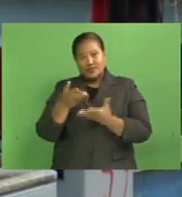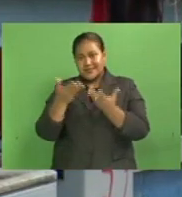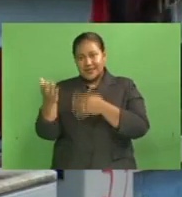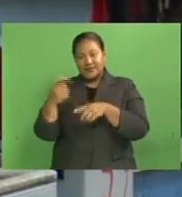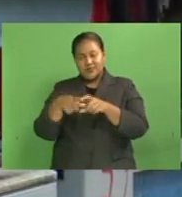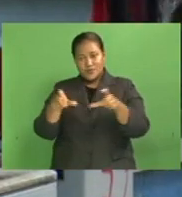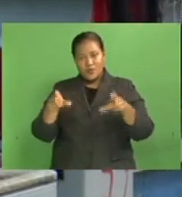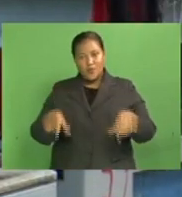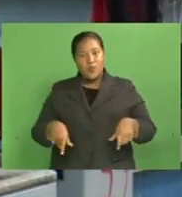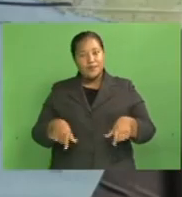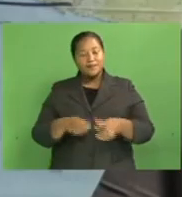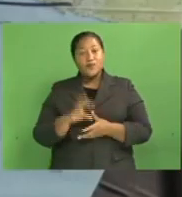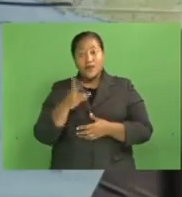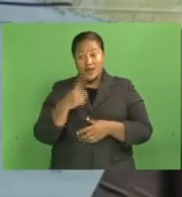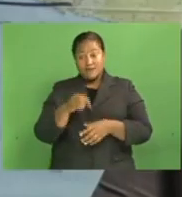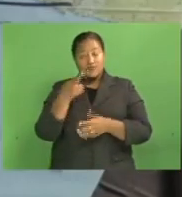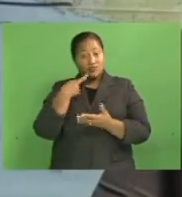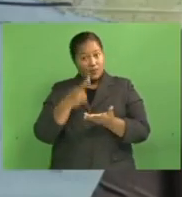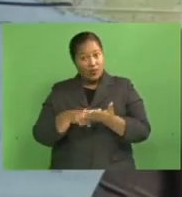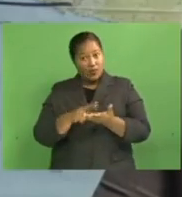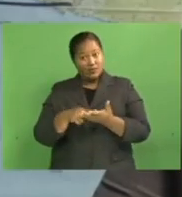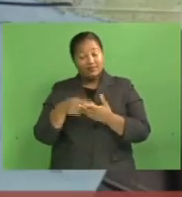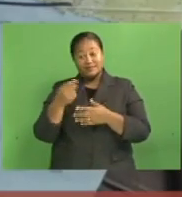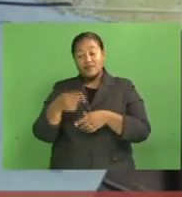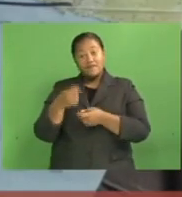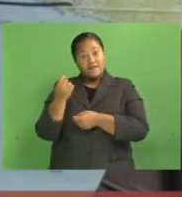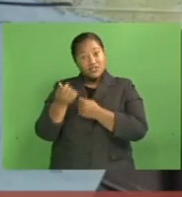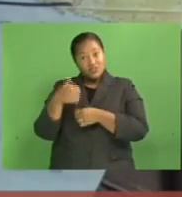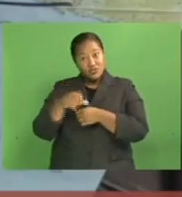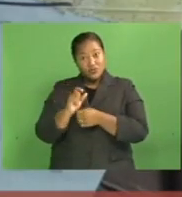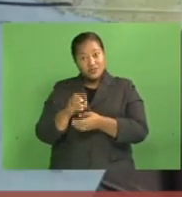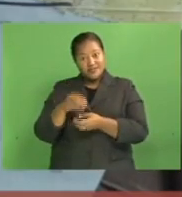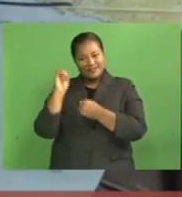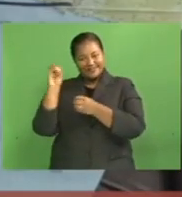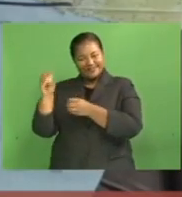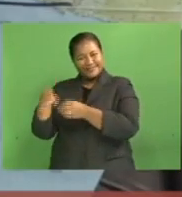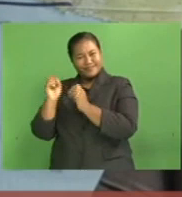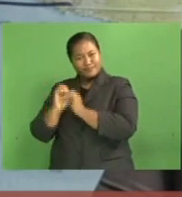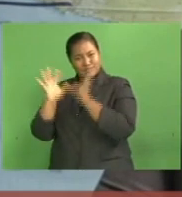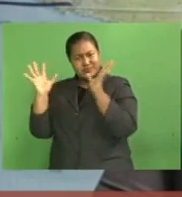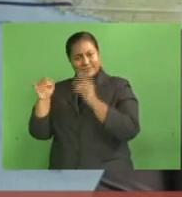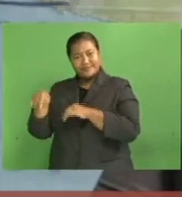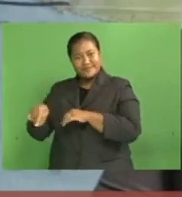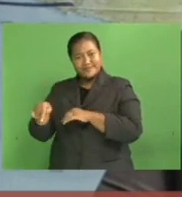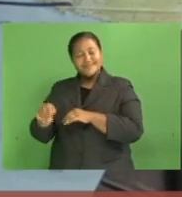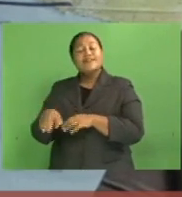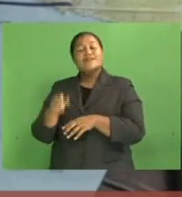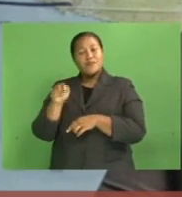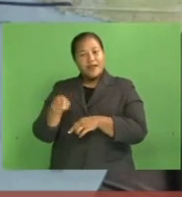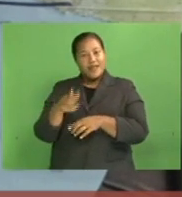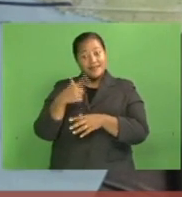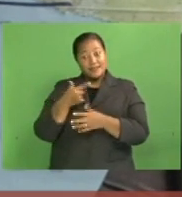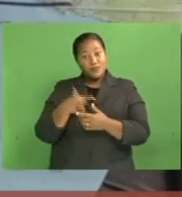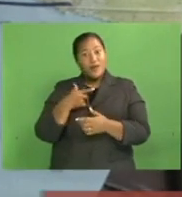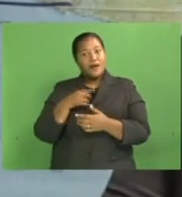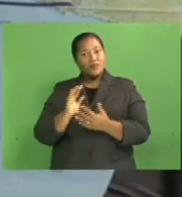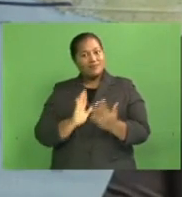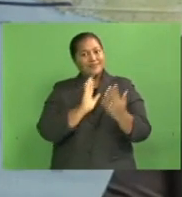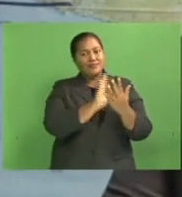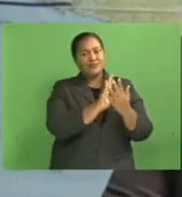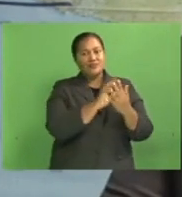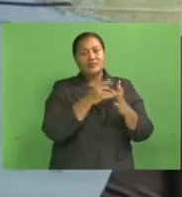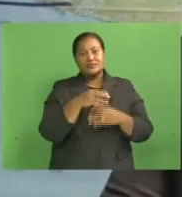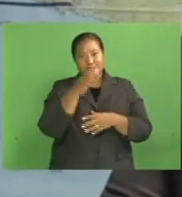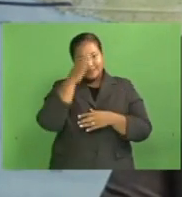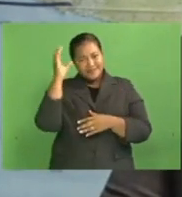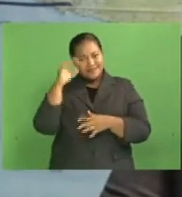been reports of fishing using dynamite. Yeah. And that has been, that's basically when we approach the Navy to assist